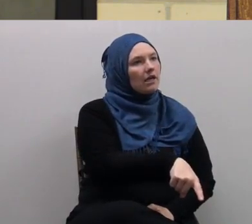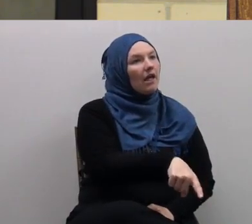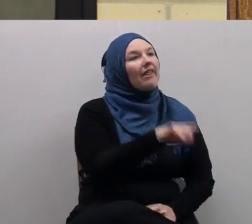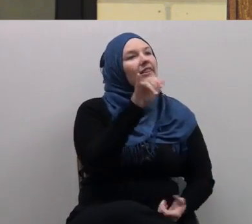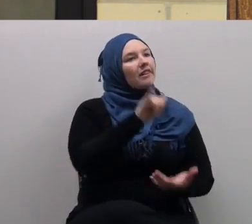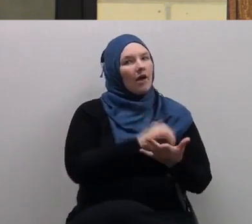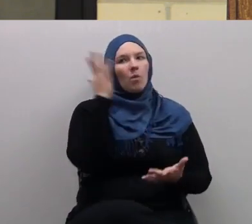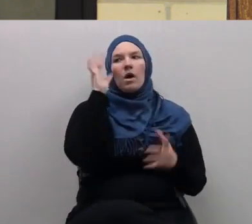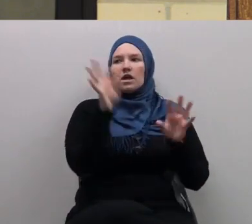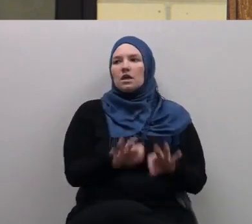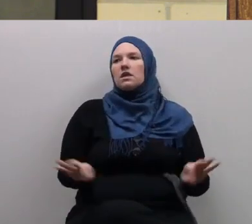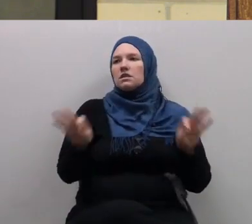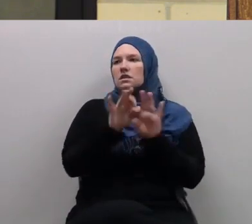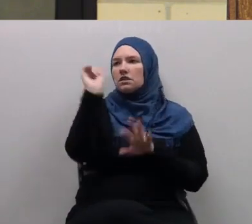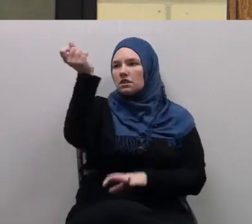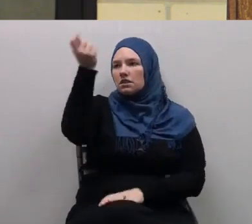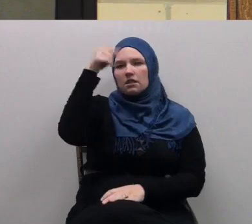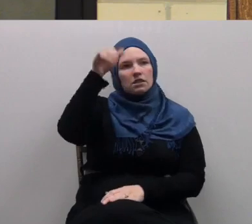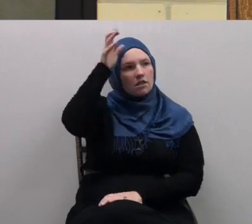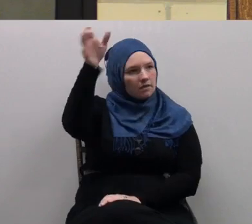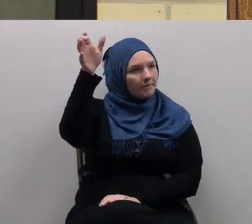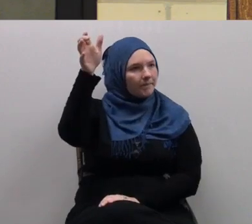important? Because